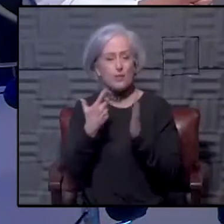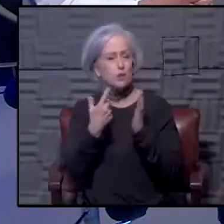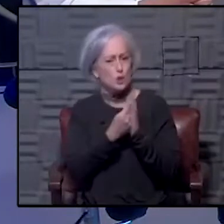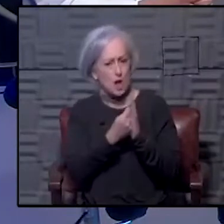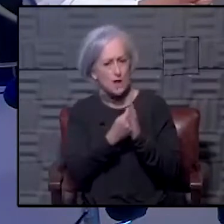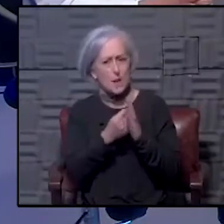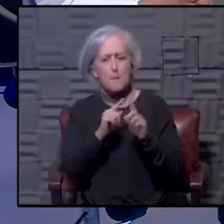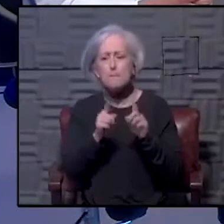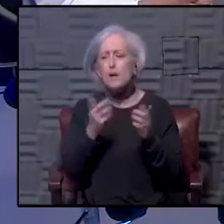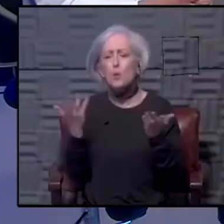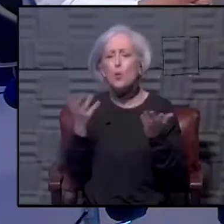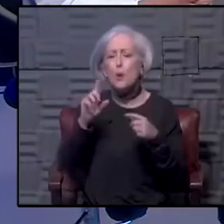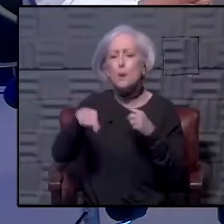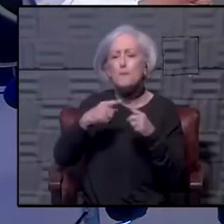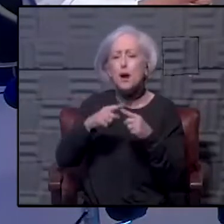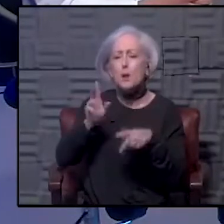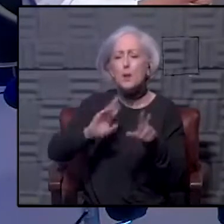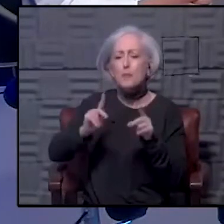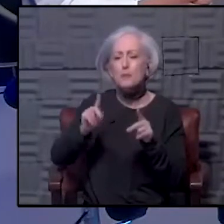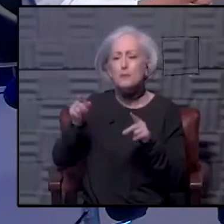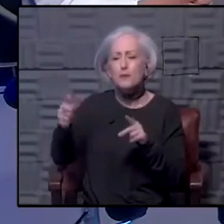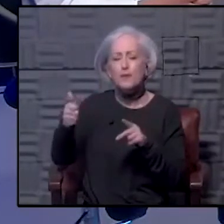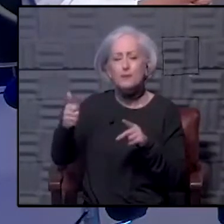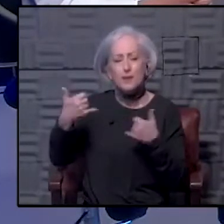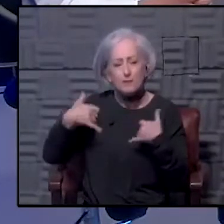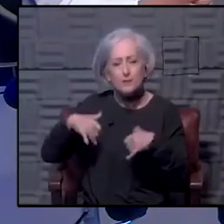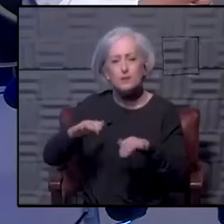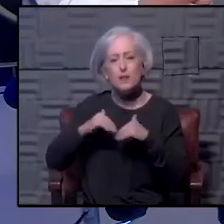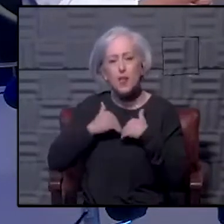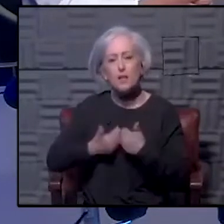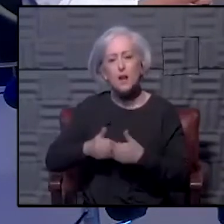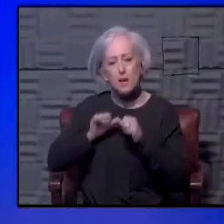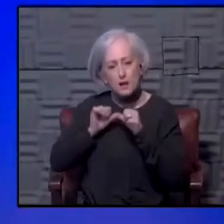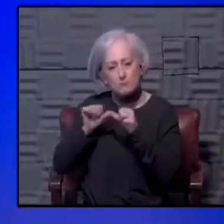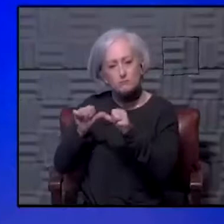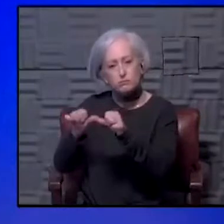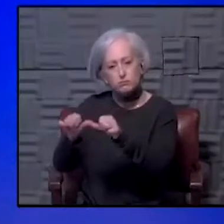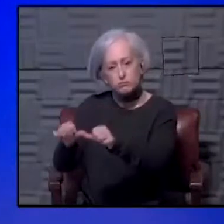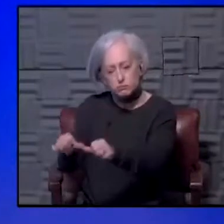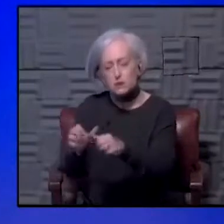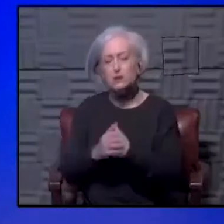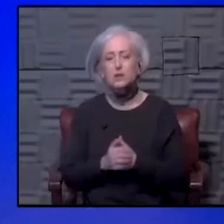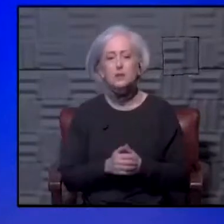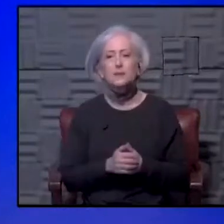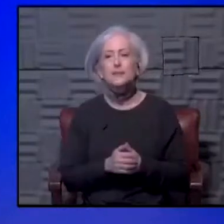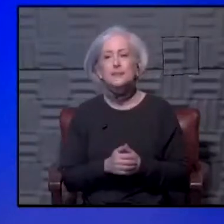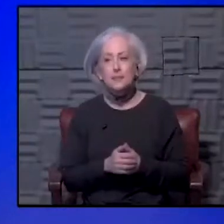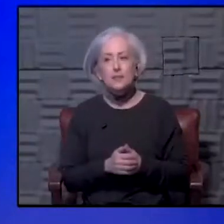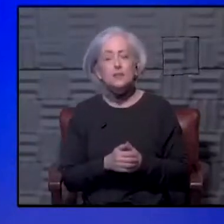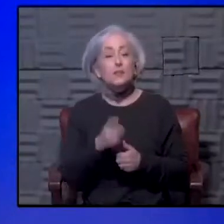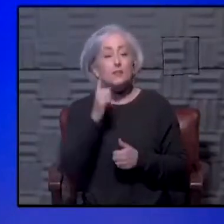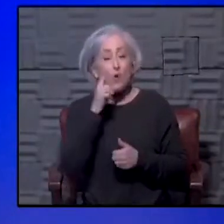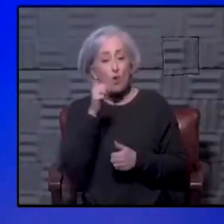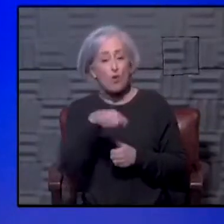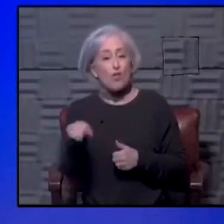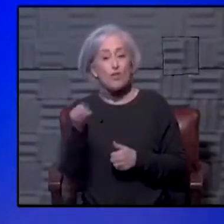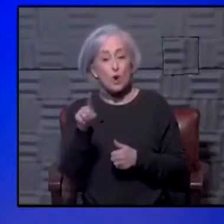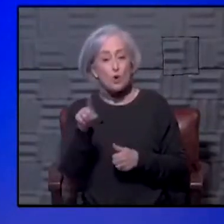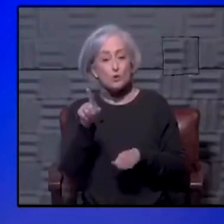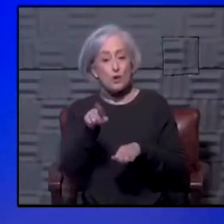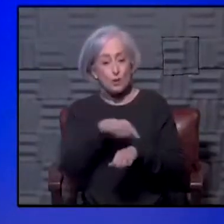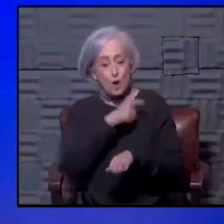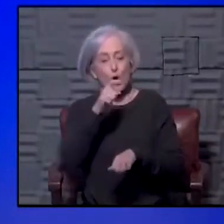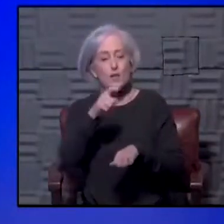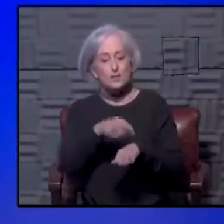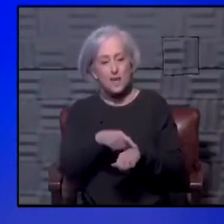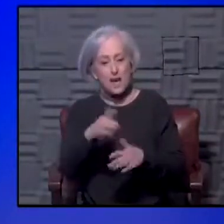about these people that are long haulers and they're feeling tired? Yeah, I mean, this goes to the long hauler symptoms that we know about. The